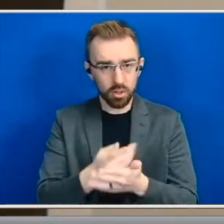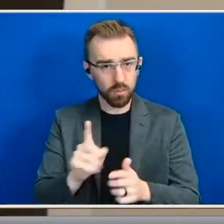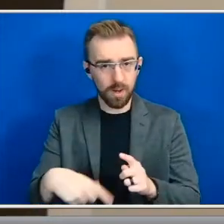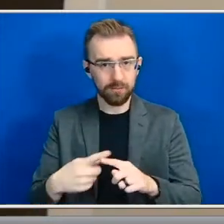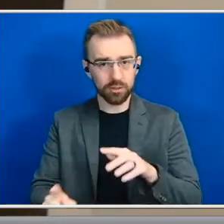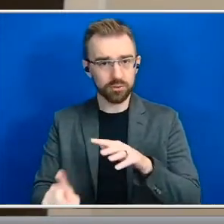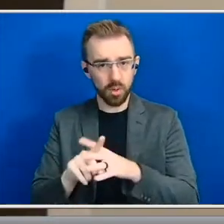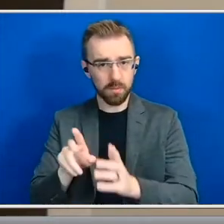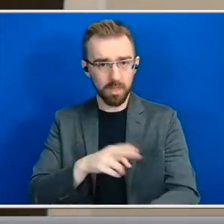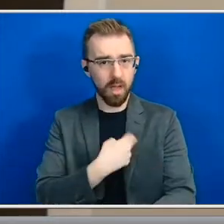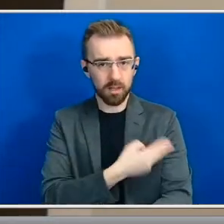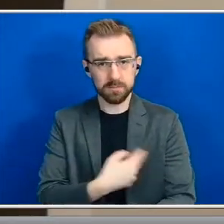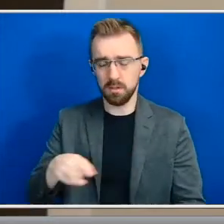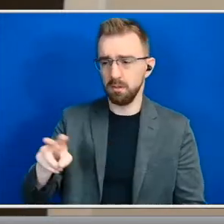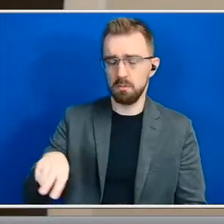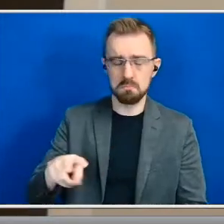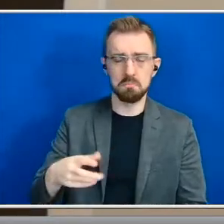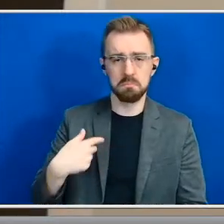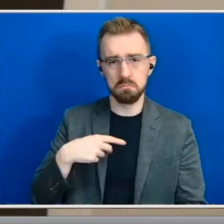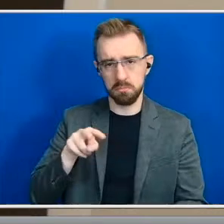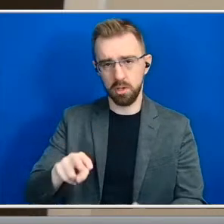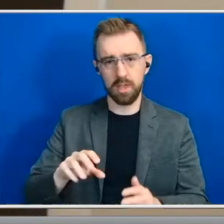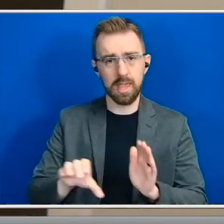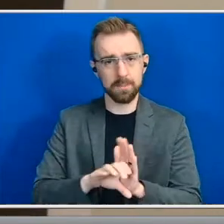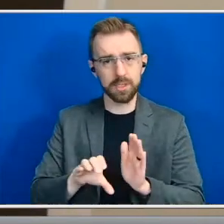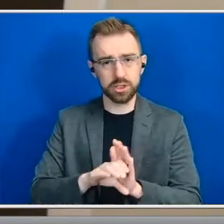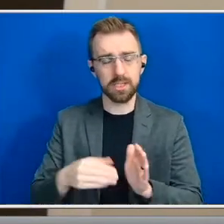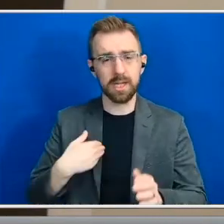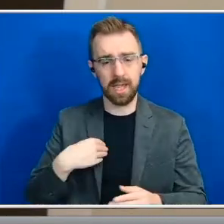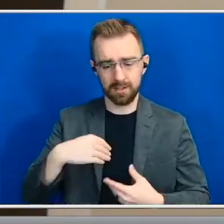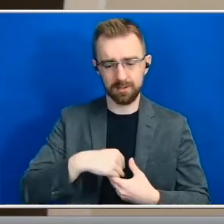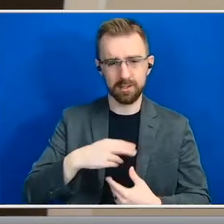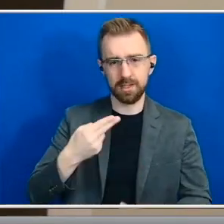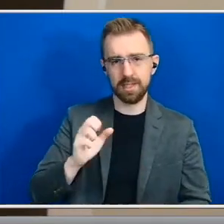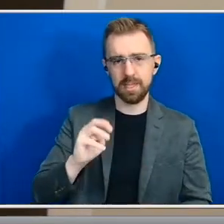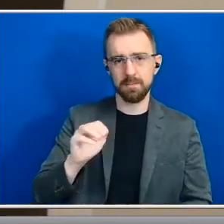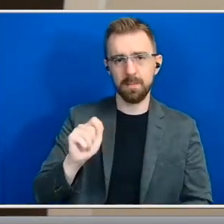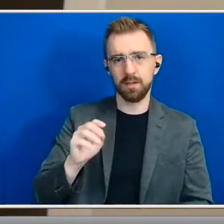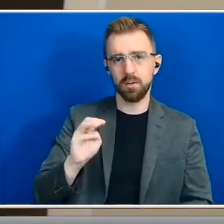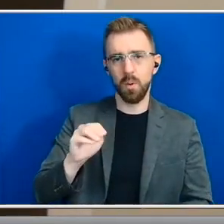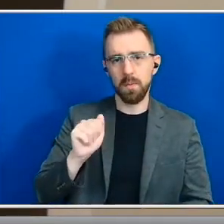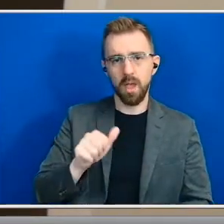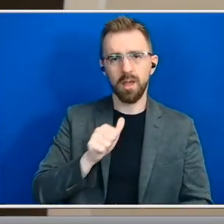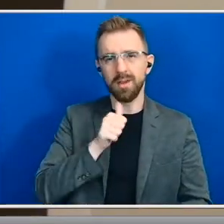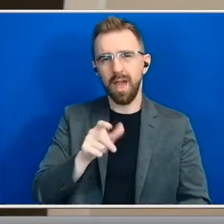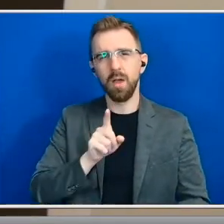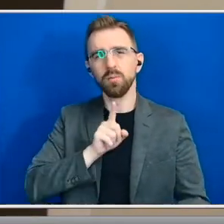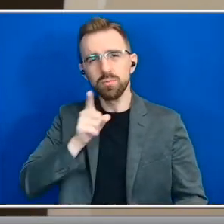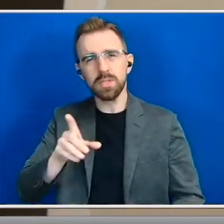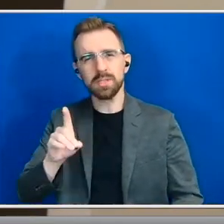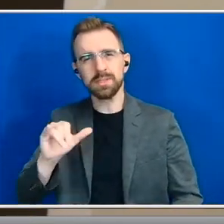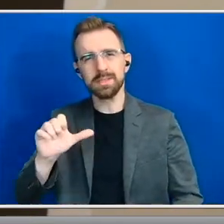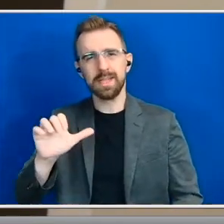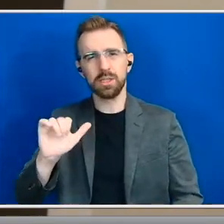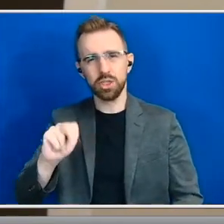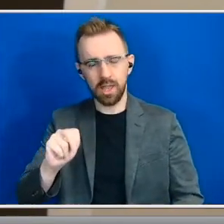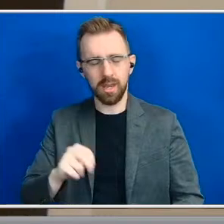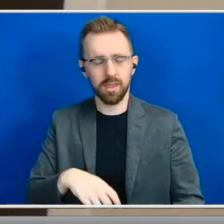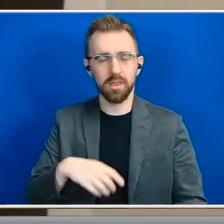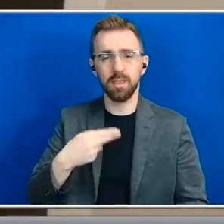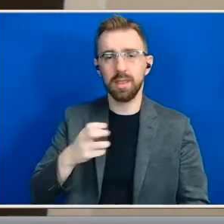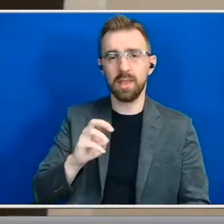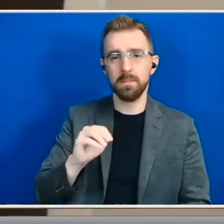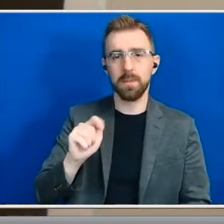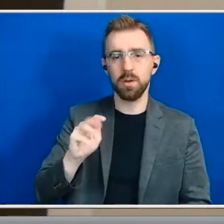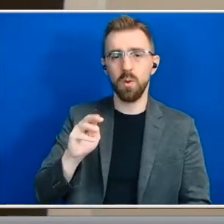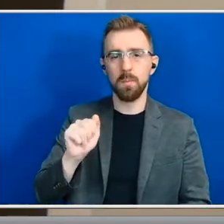hospital. I reviewed his imaging. He had an intramural hematoma rather than a true dissection. His intramural hematoma thickness was less